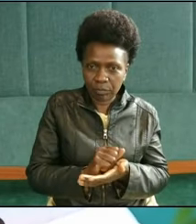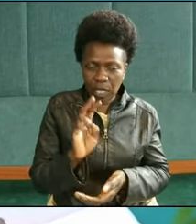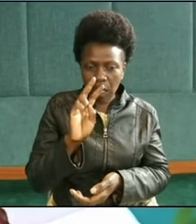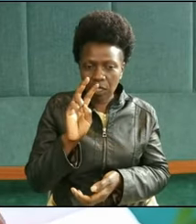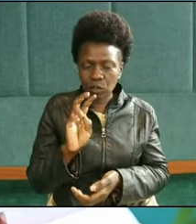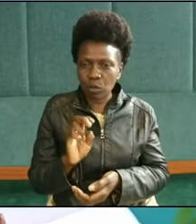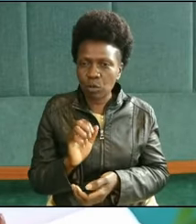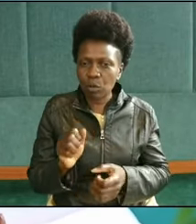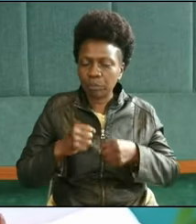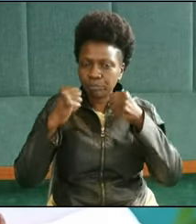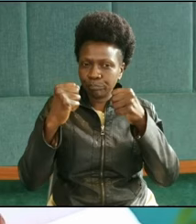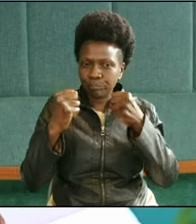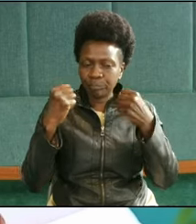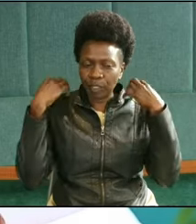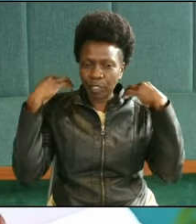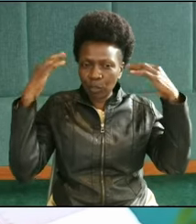saw a mighty angel